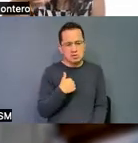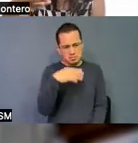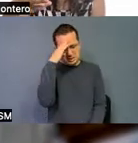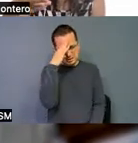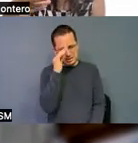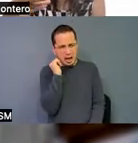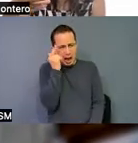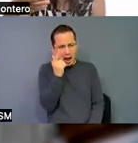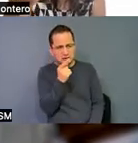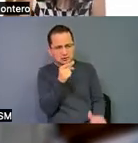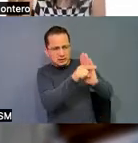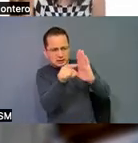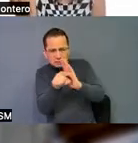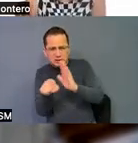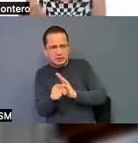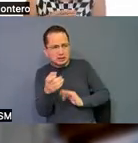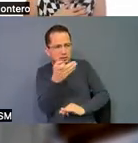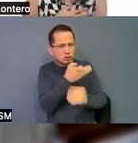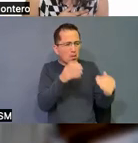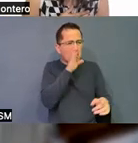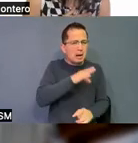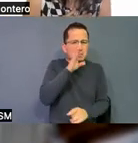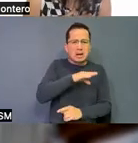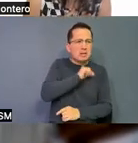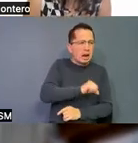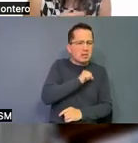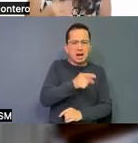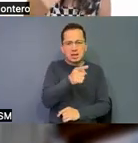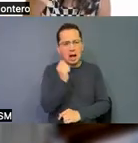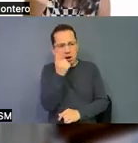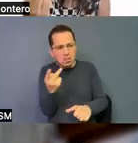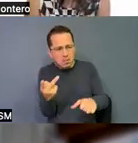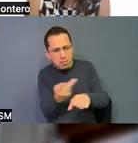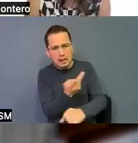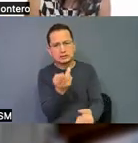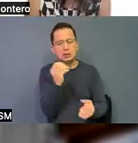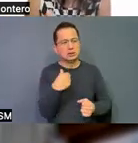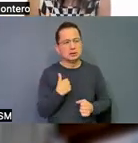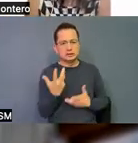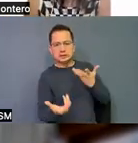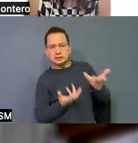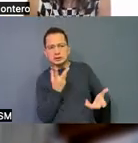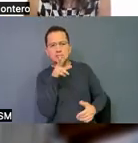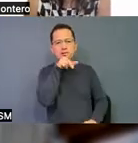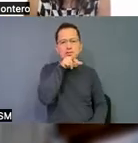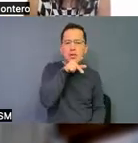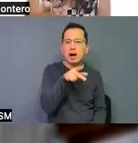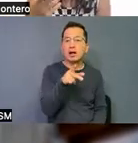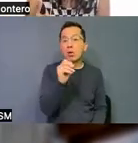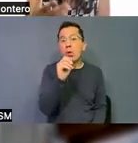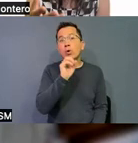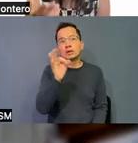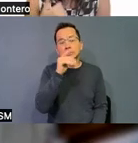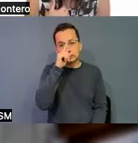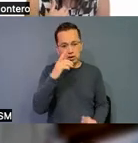There might be physical signs of stress, such as a racing heart. There might be nightmares, or feeling that